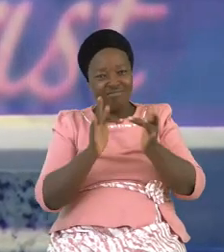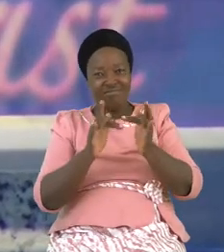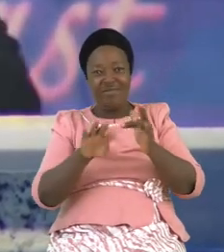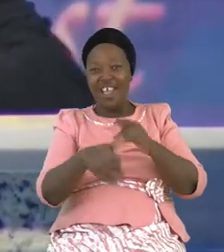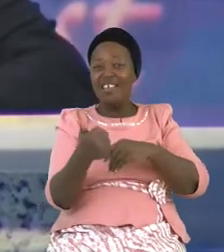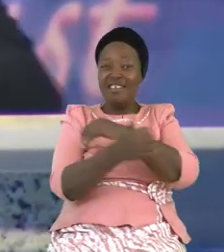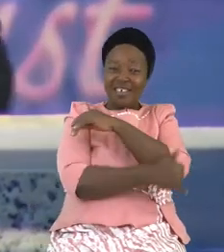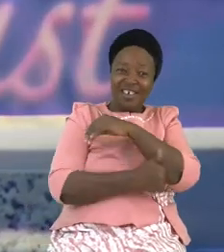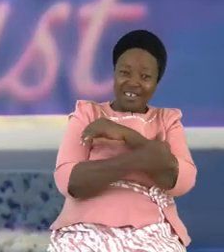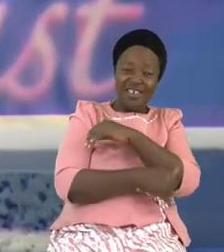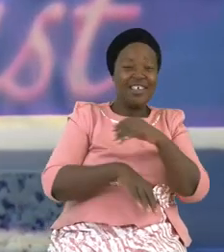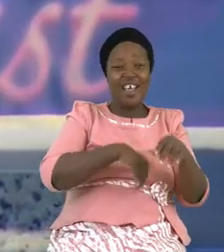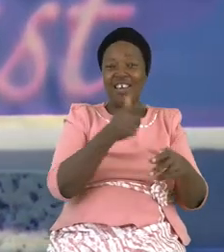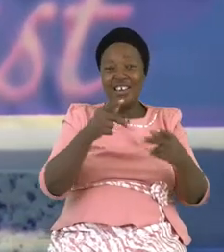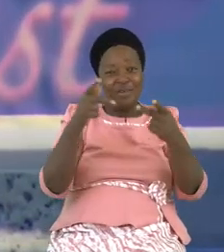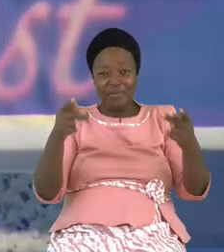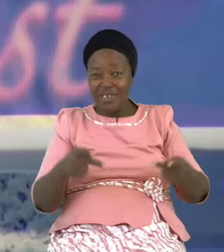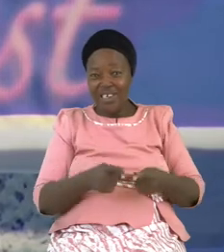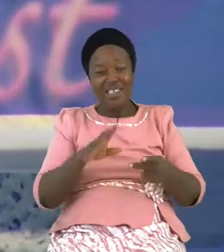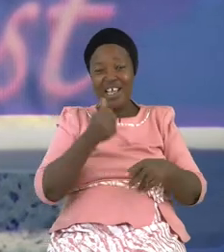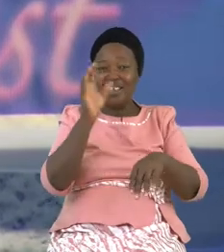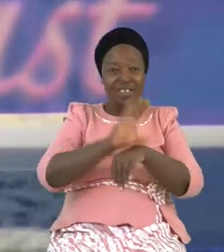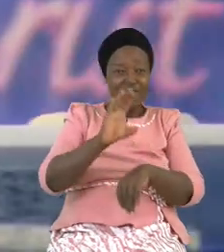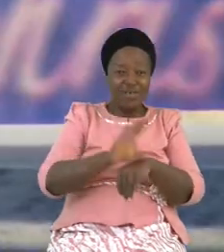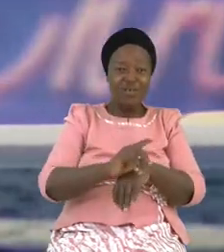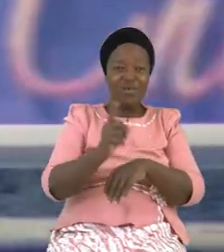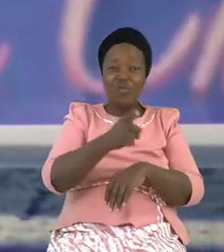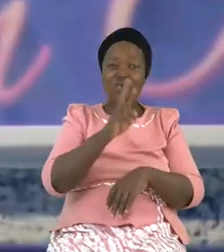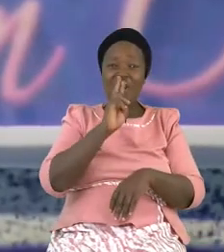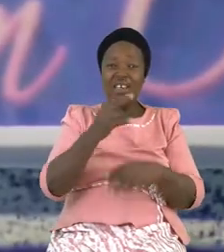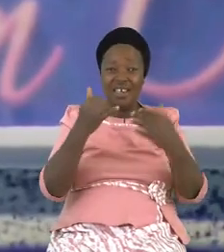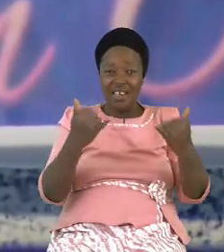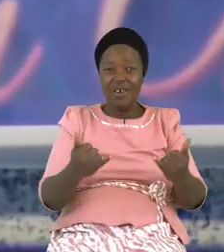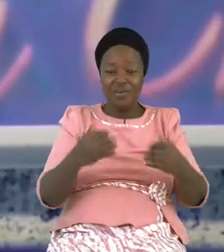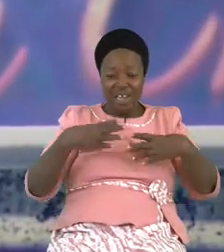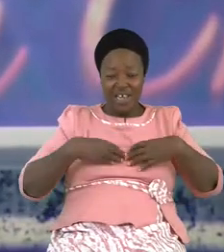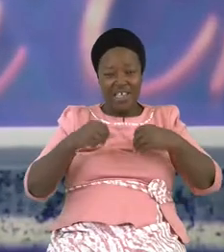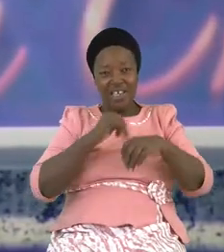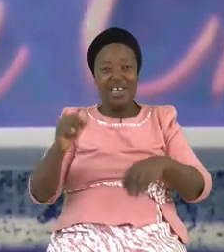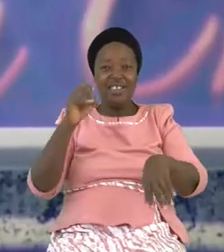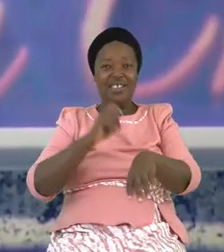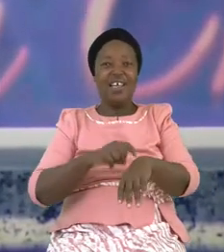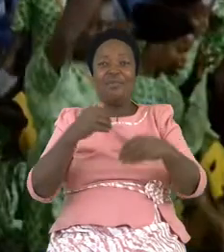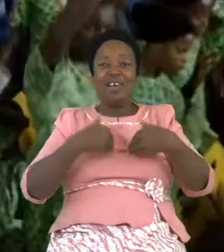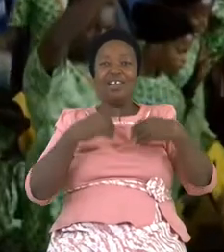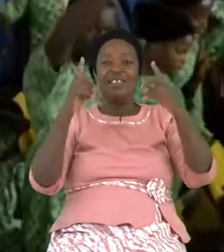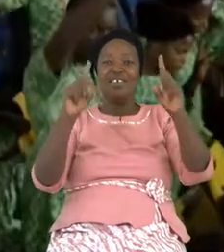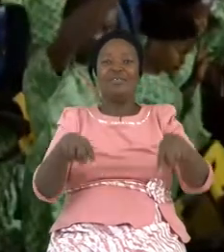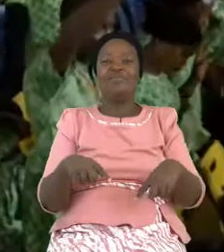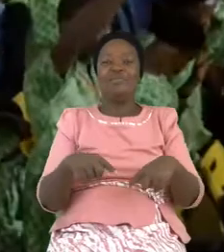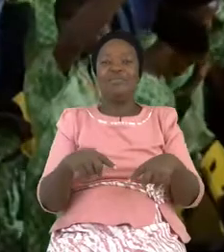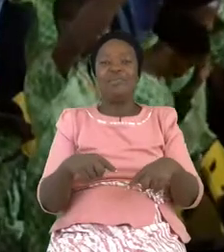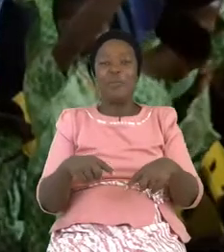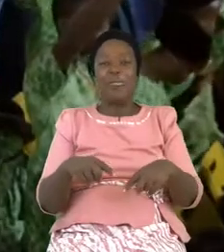any continent, any congregation where you are there. Healing time has come.